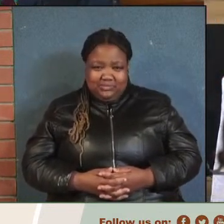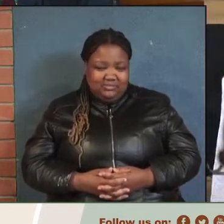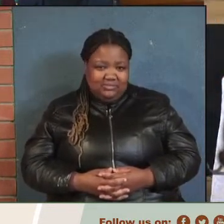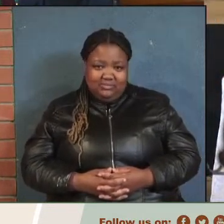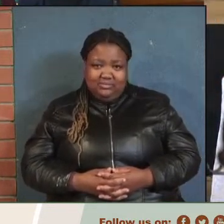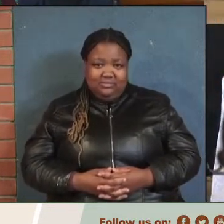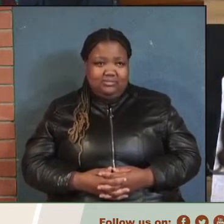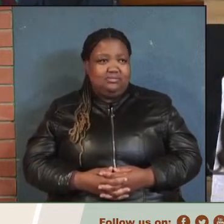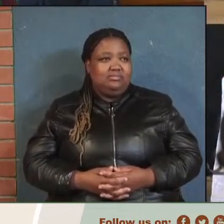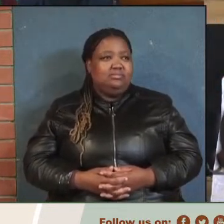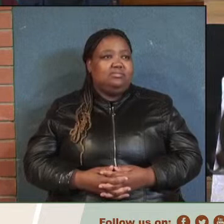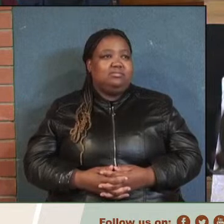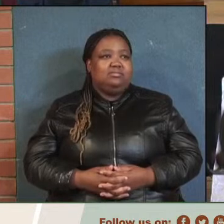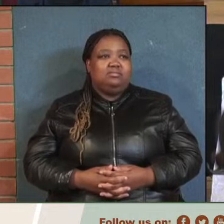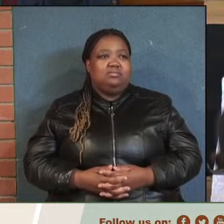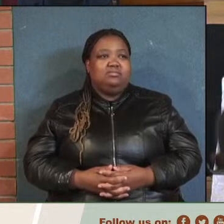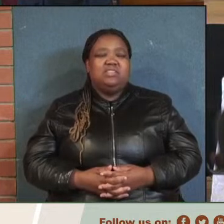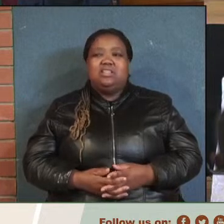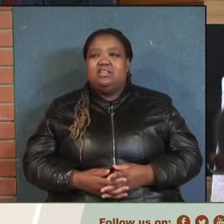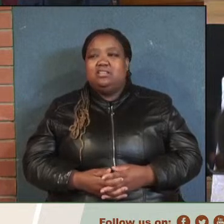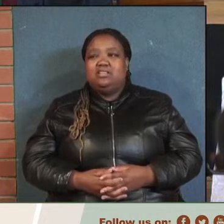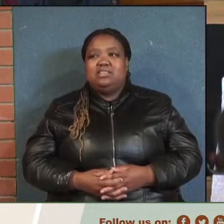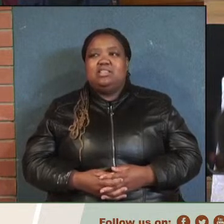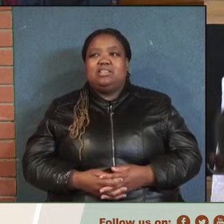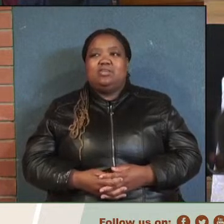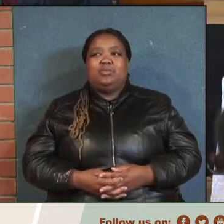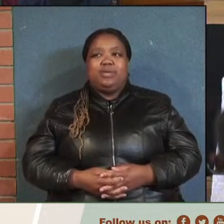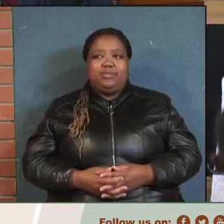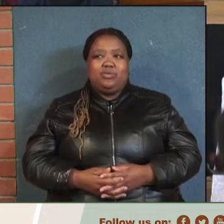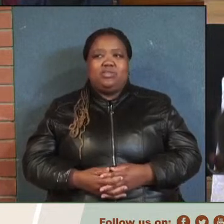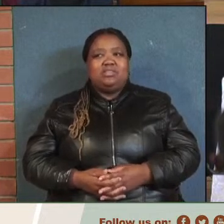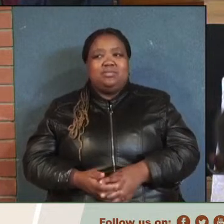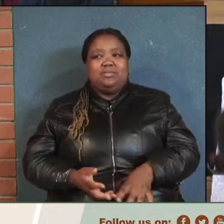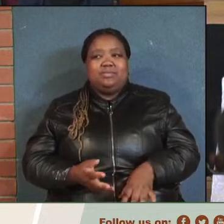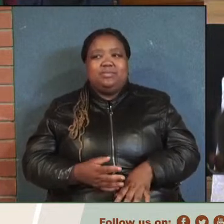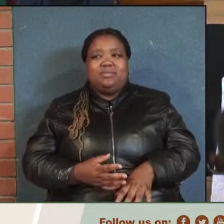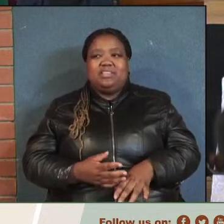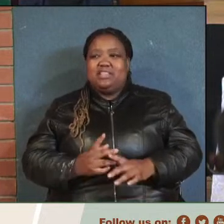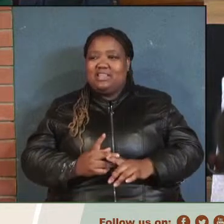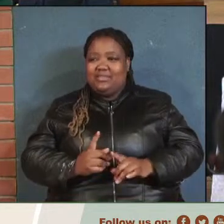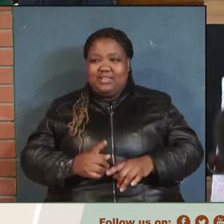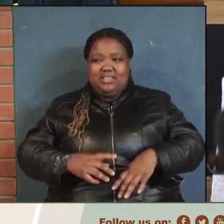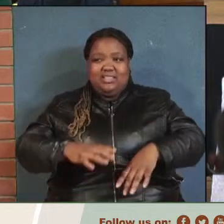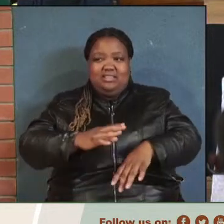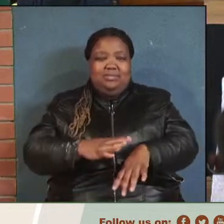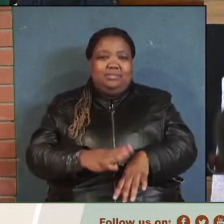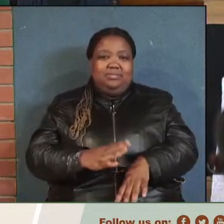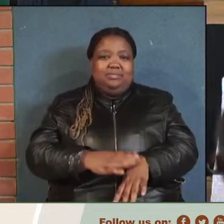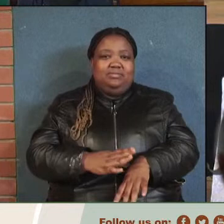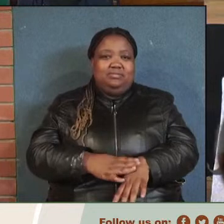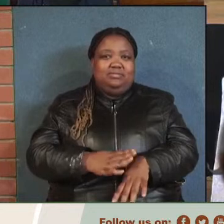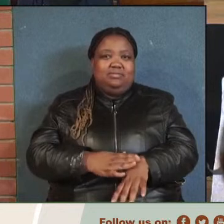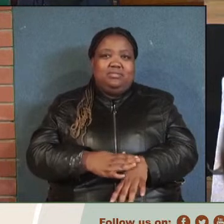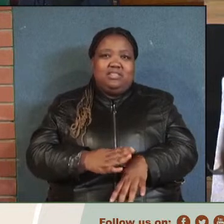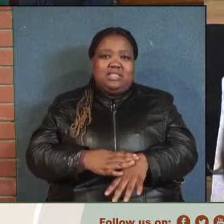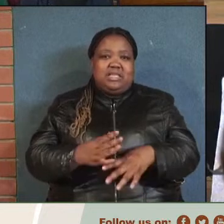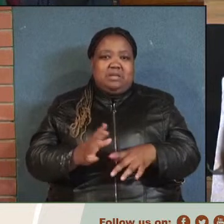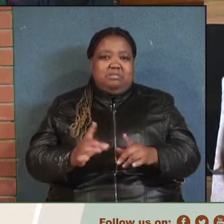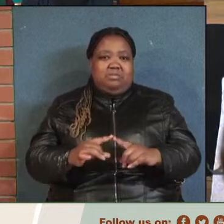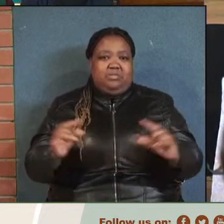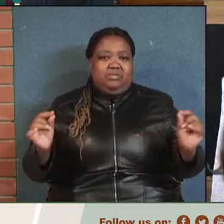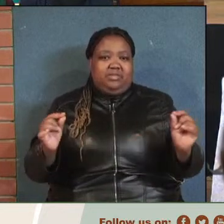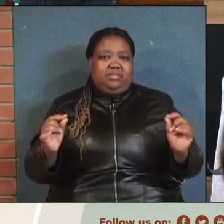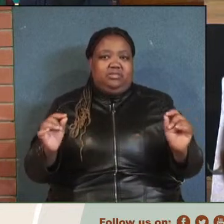Time is up, Honorable Chair. Apologies. Guys, order, please. I think we've gathered what you actually wanted to say.